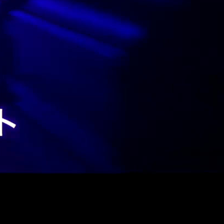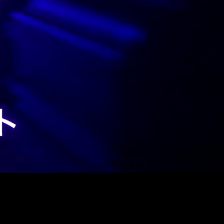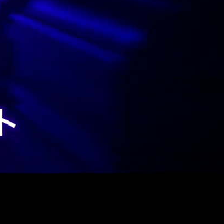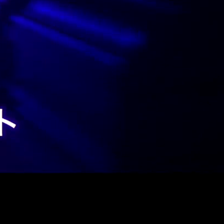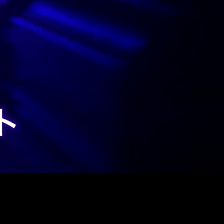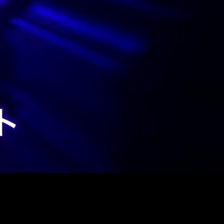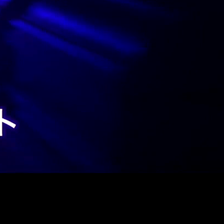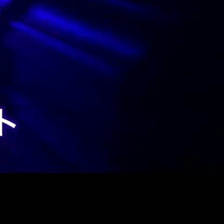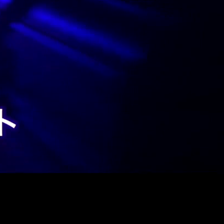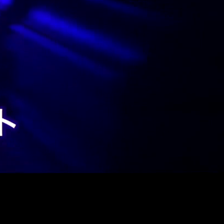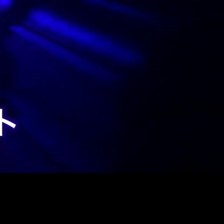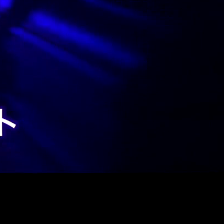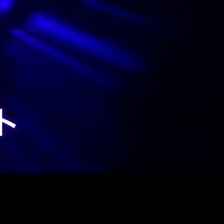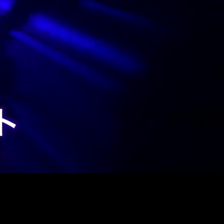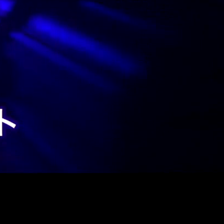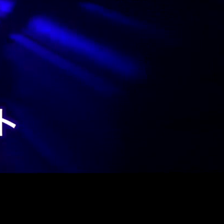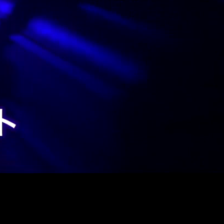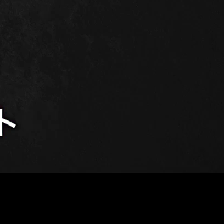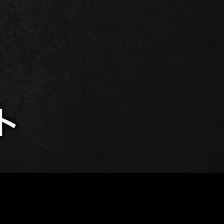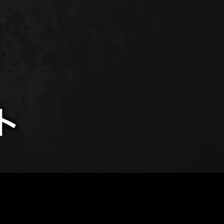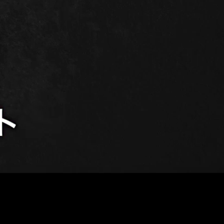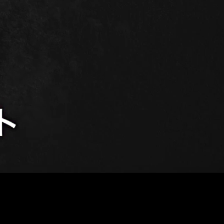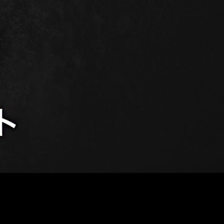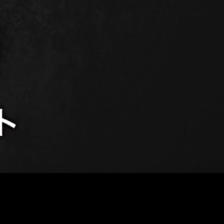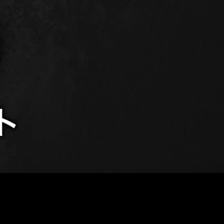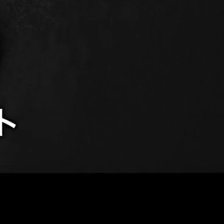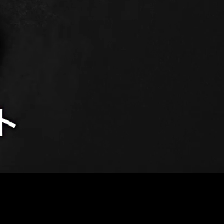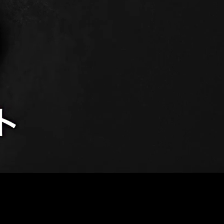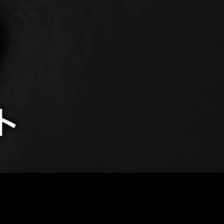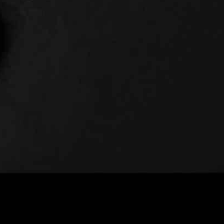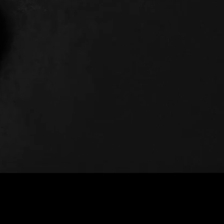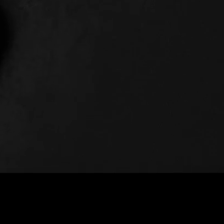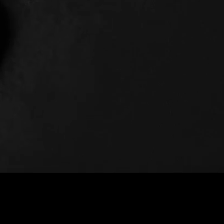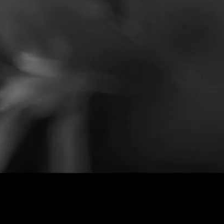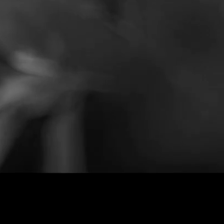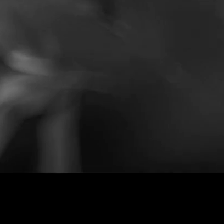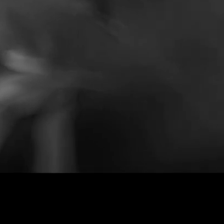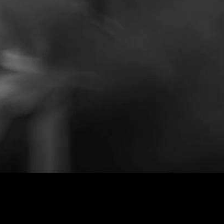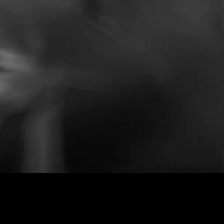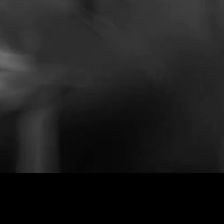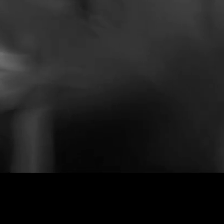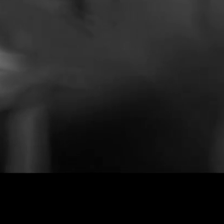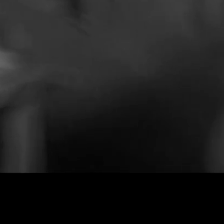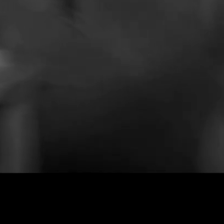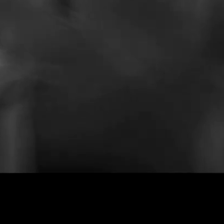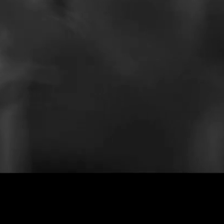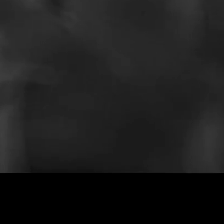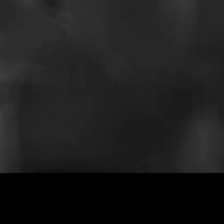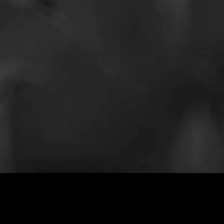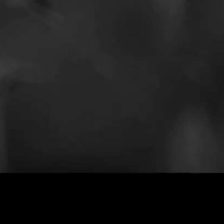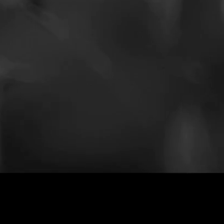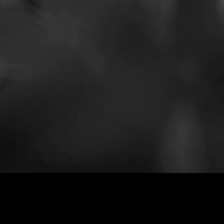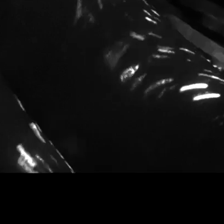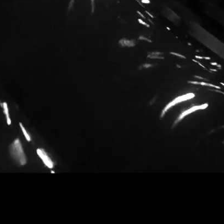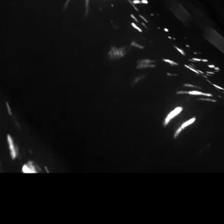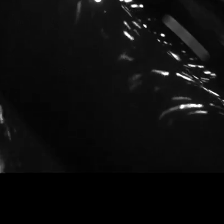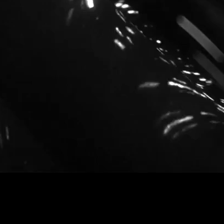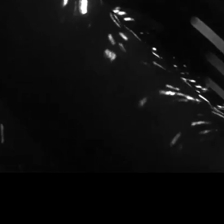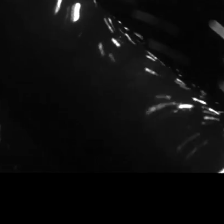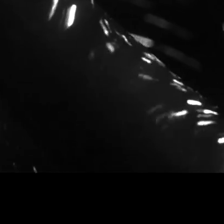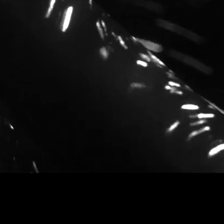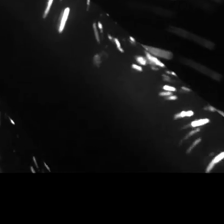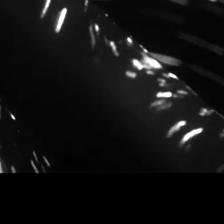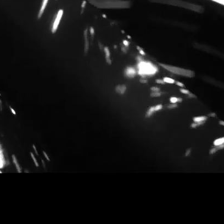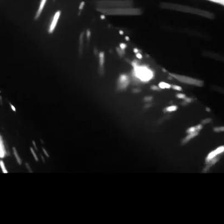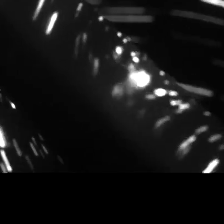curse. This Jesus is the Christ that God spoke of to the serpent, the one prefigured to Noah in the flood, the one promised